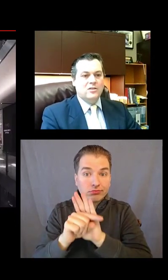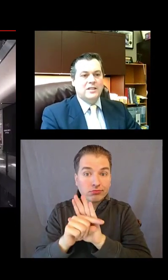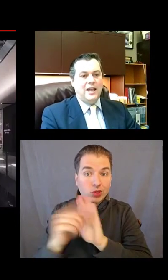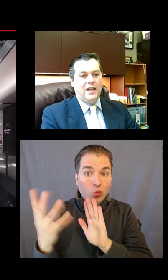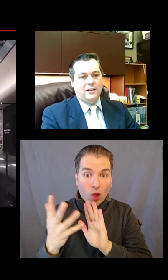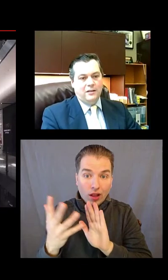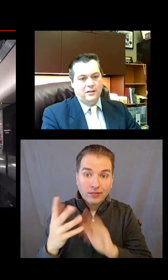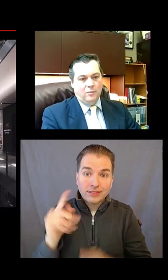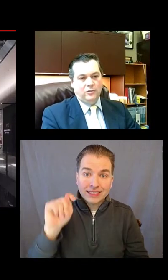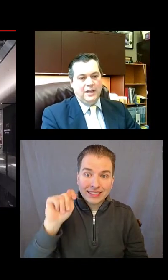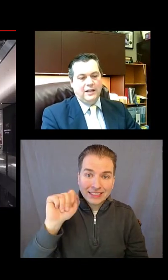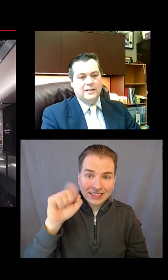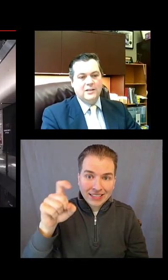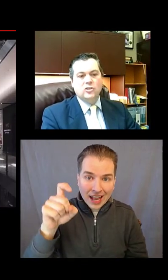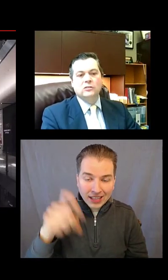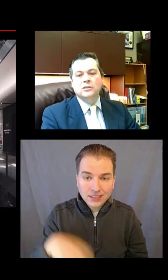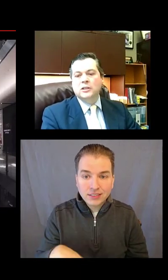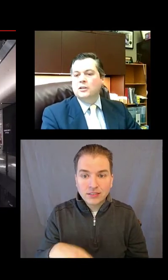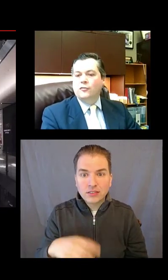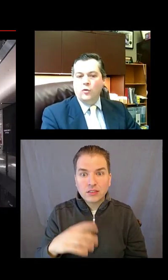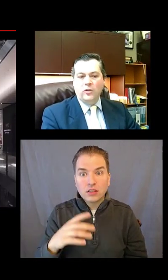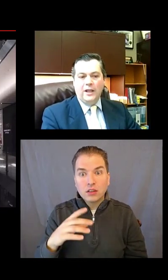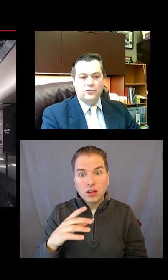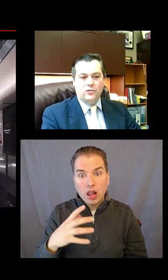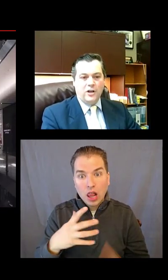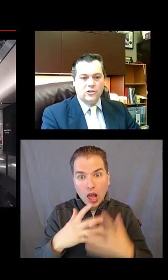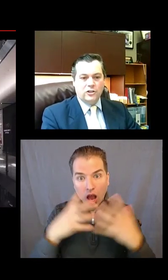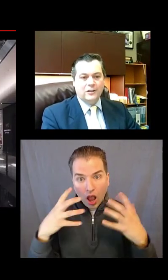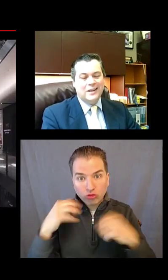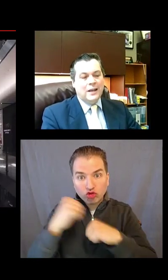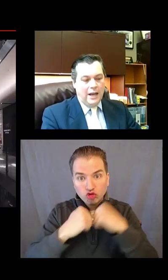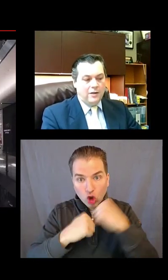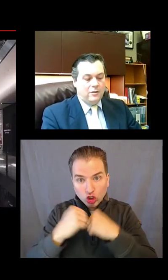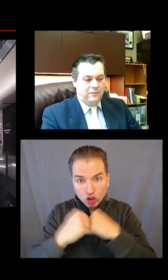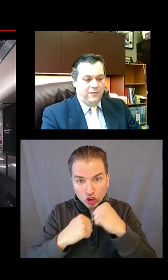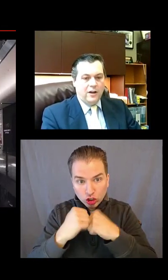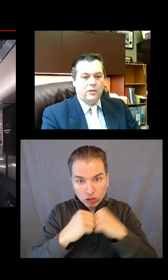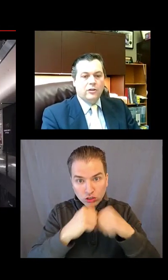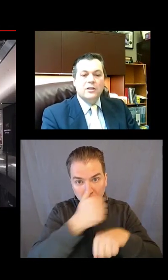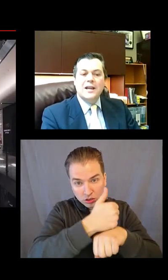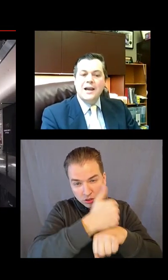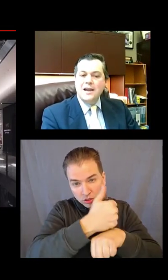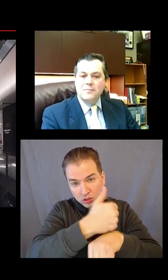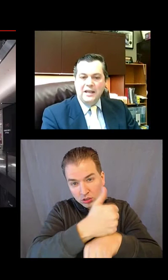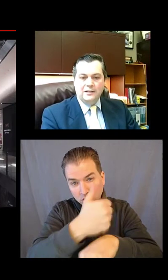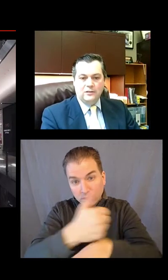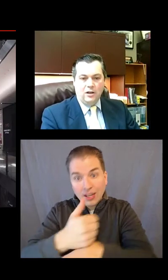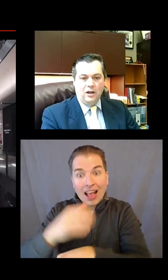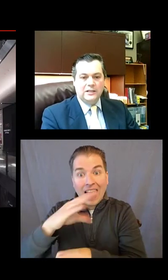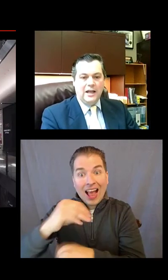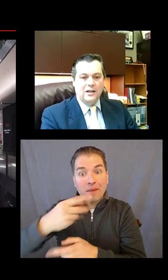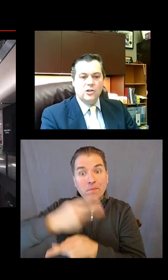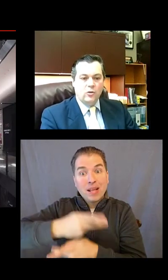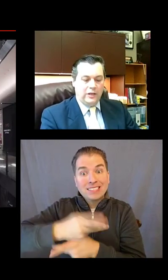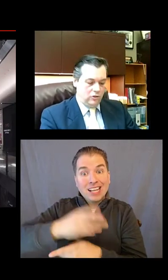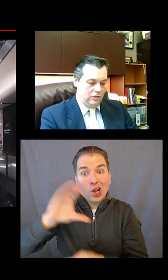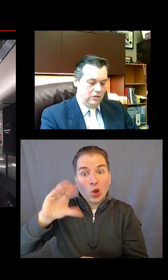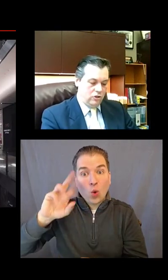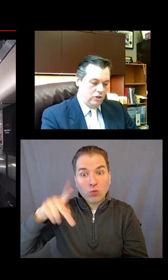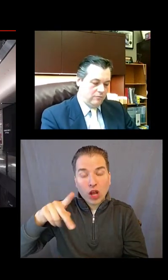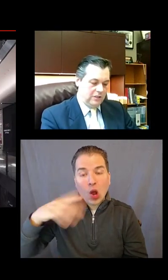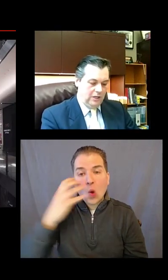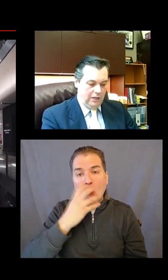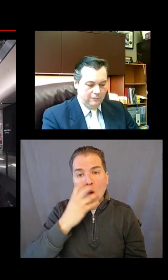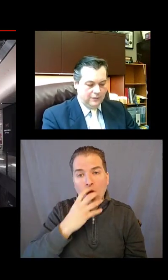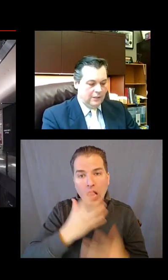The downside are the double taxation, the formalized structure, and to be fair, there is a high maintenance cost ongoing just